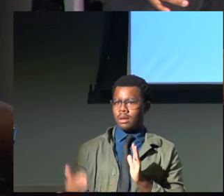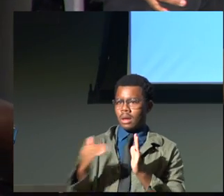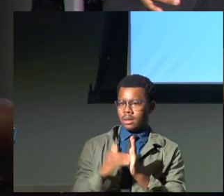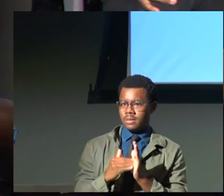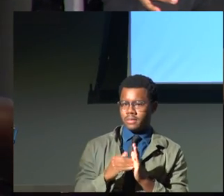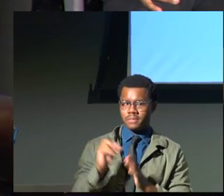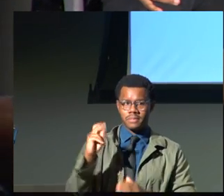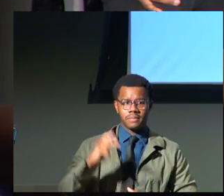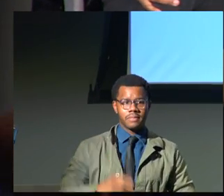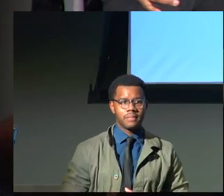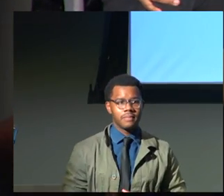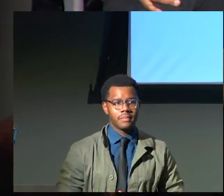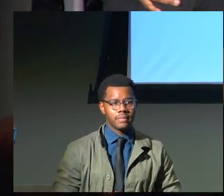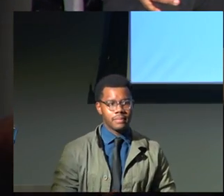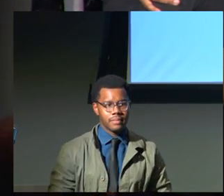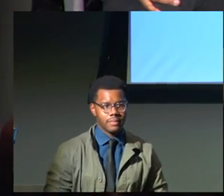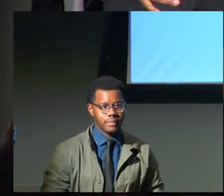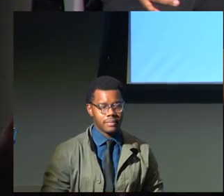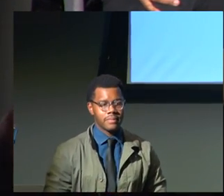Hi.